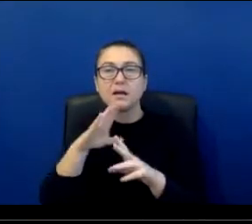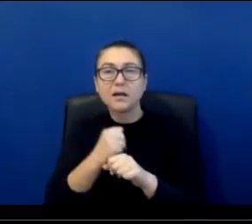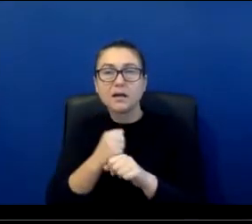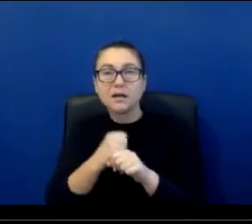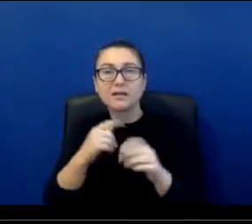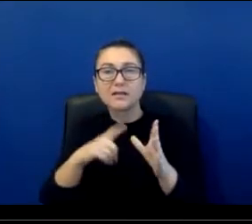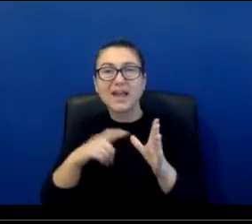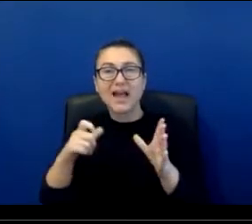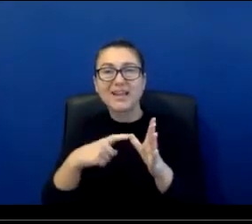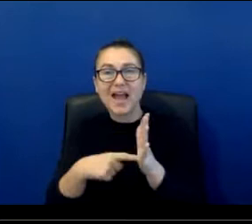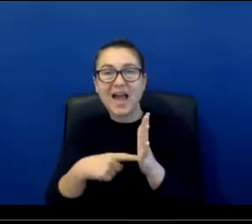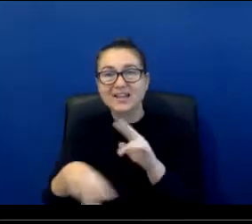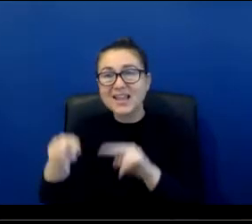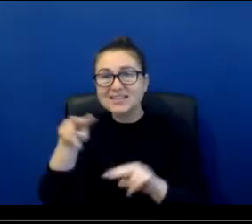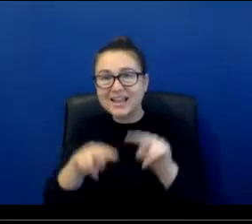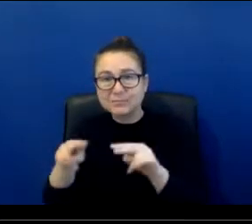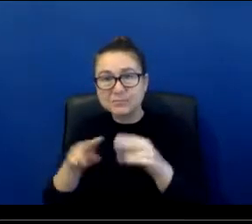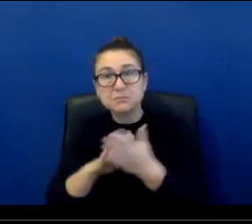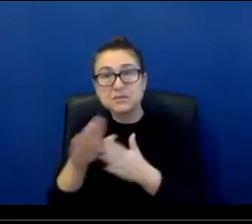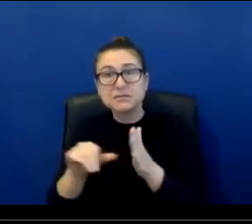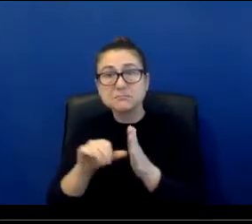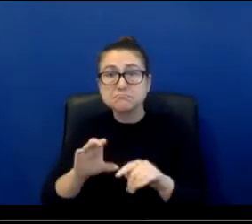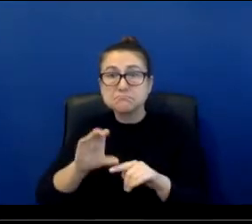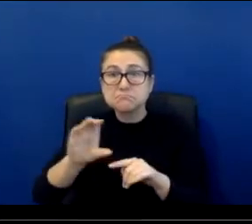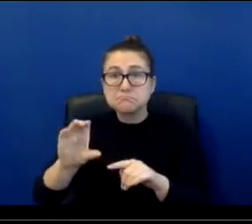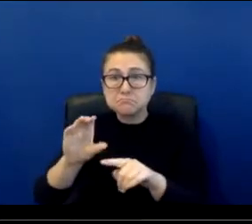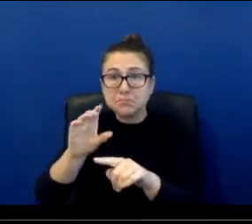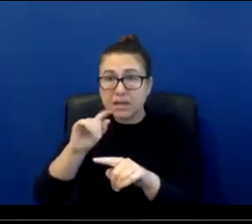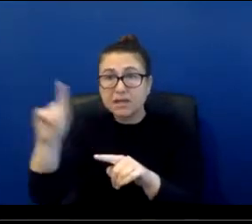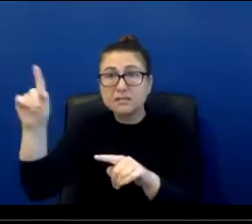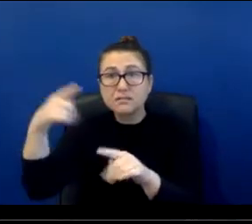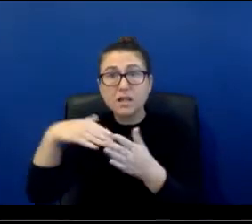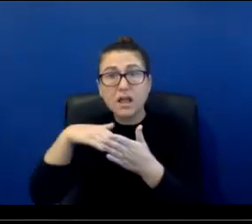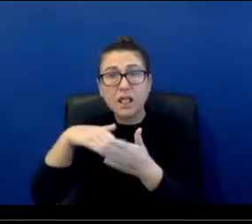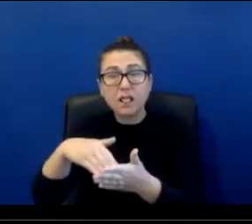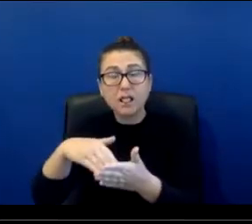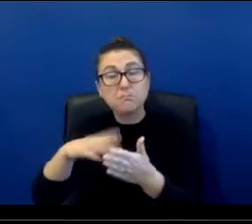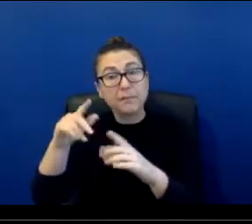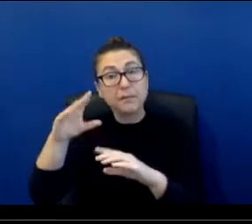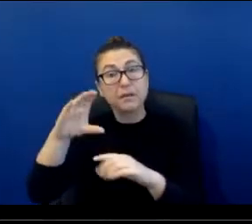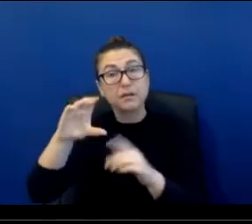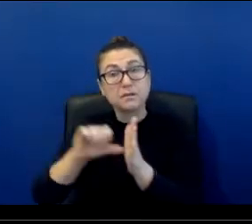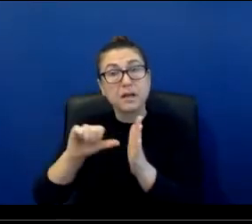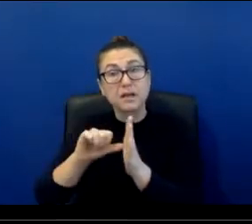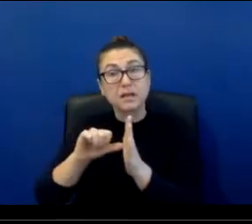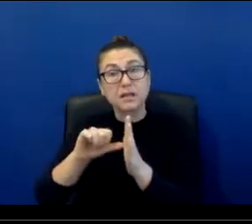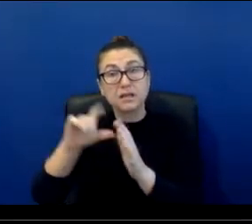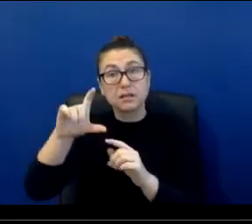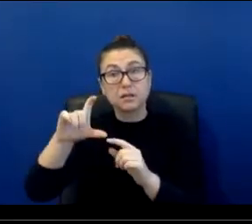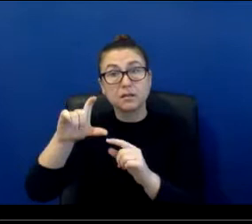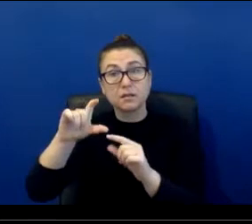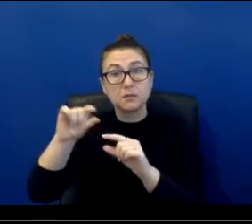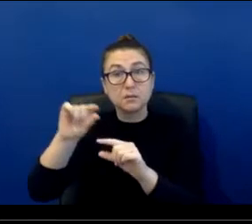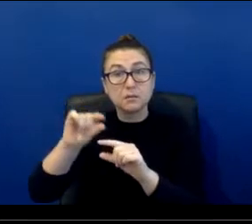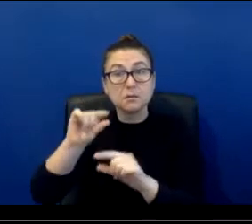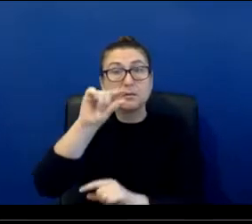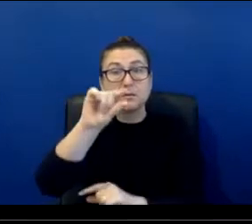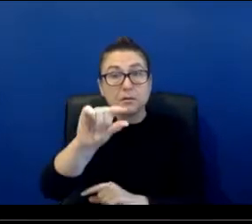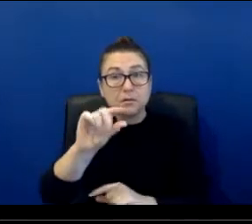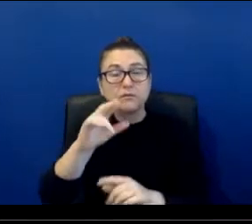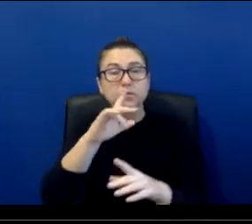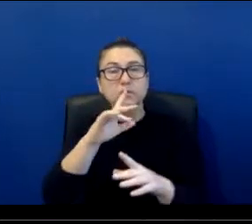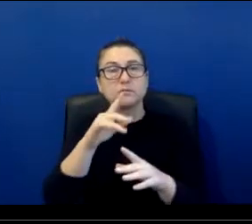they're eligible for help, they may be able to use some of that package to get gardening help and have some